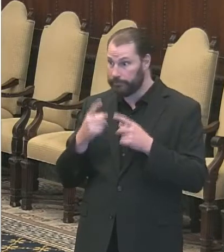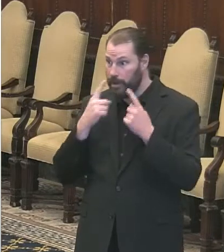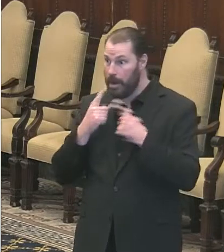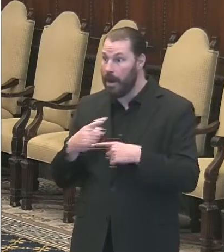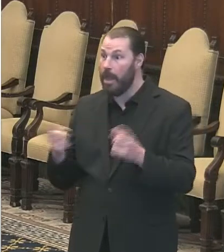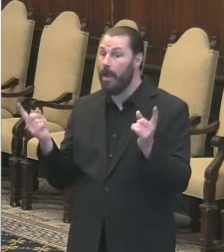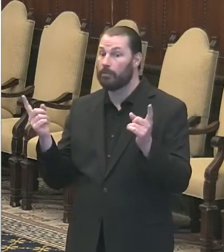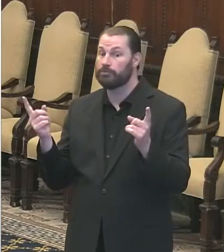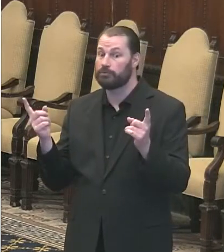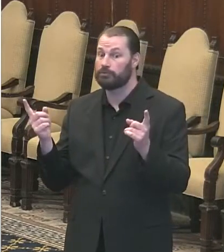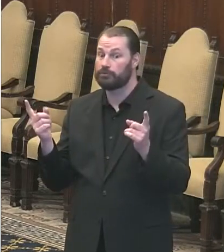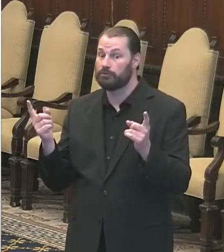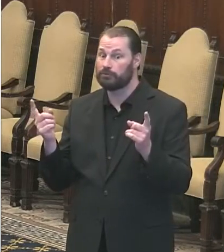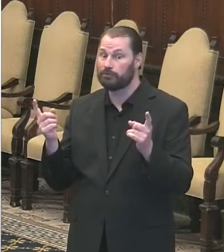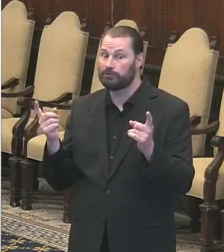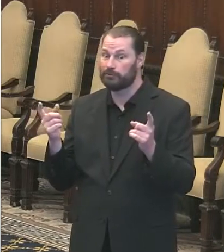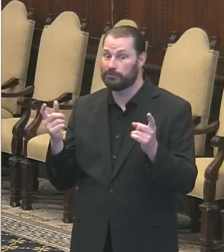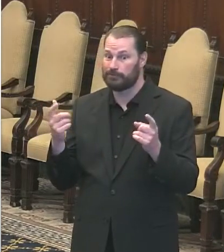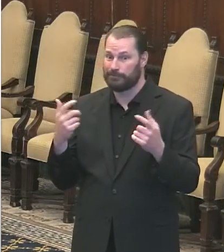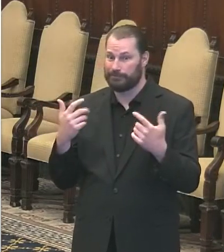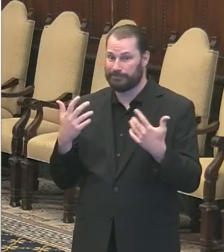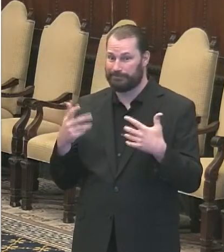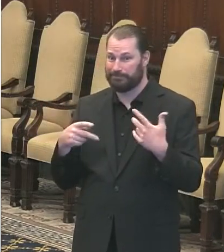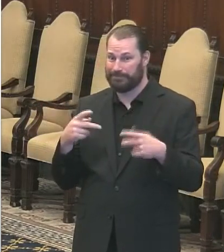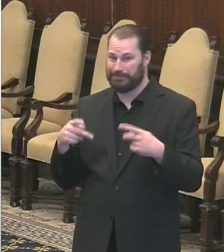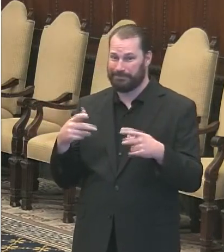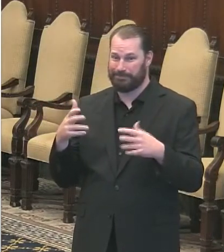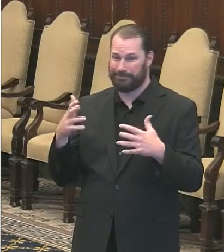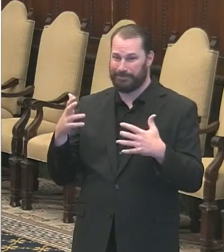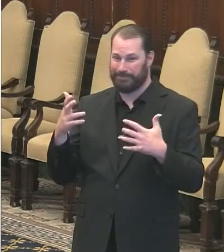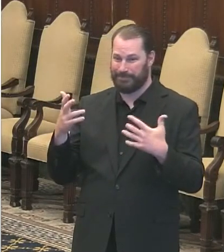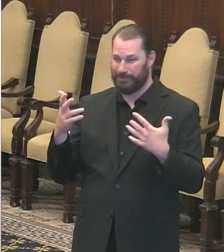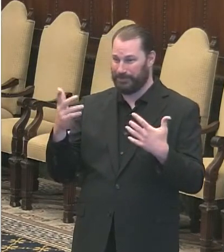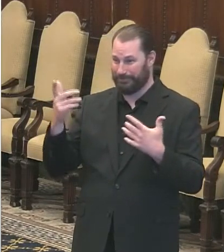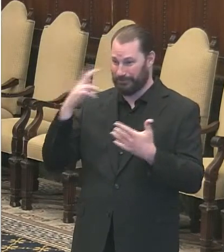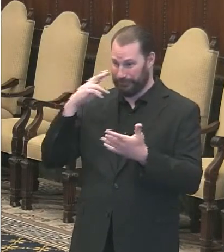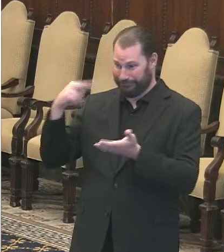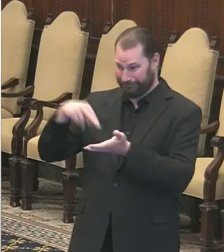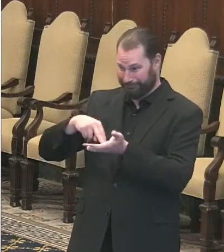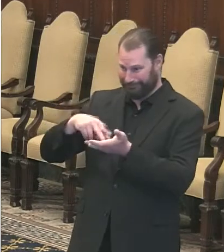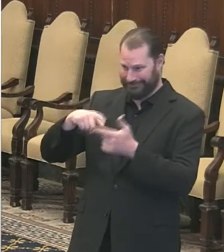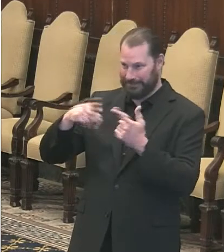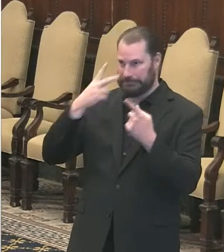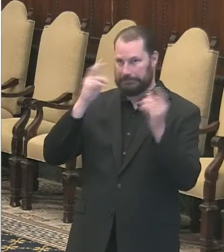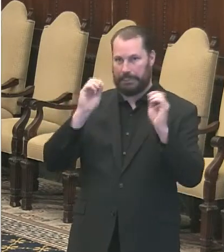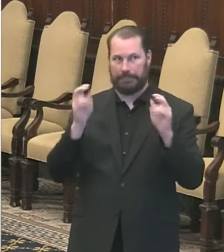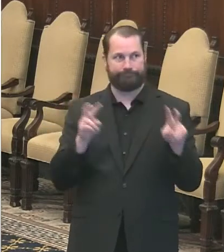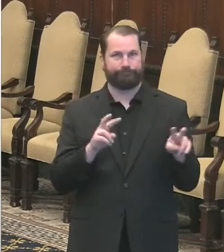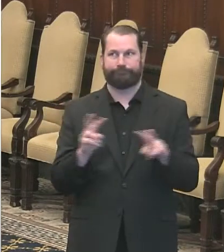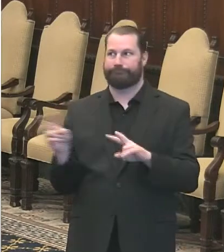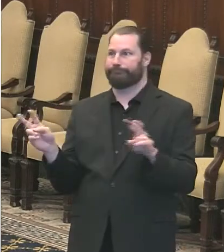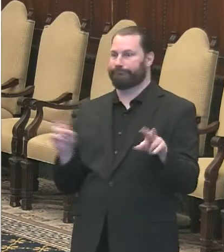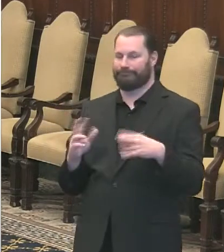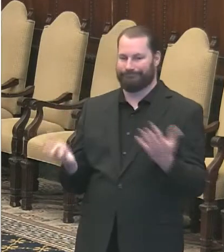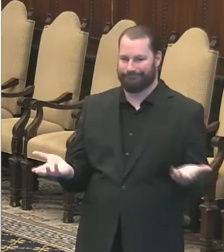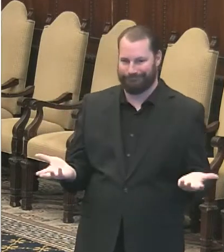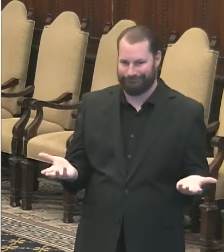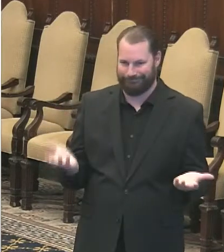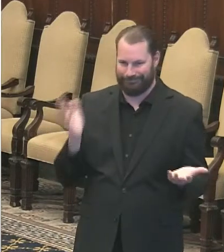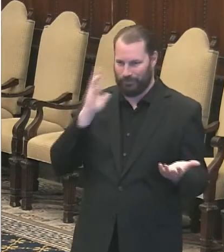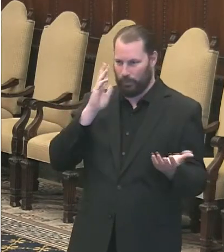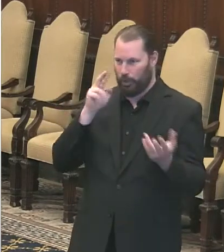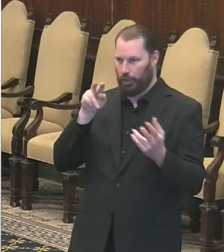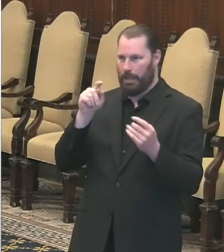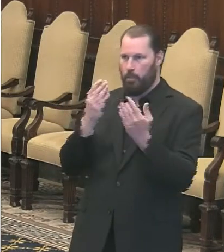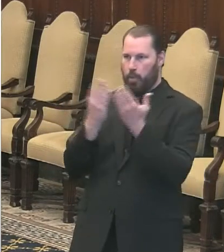want to stand outside a noiseless area to look at the wall. That's right. That wouldn't get in. And Mayor,